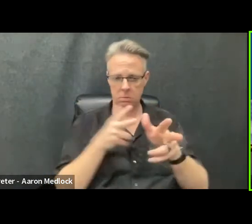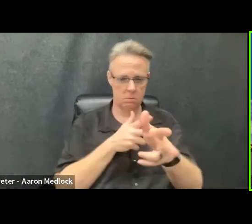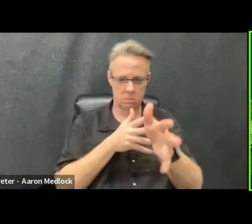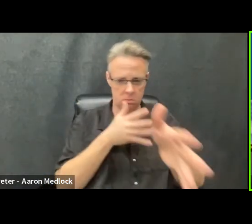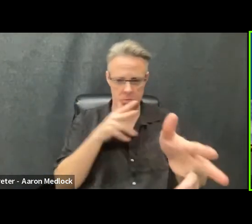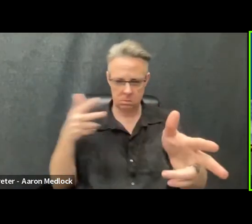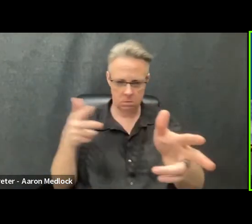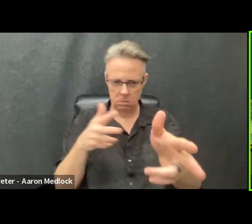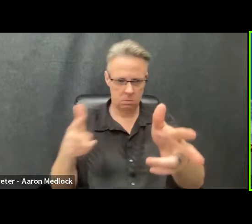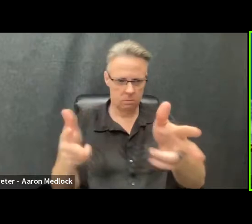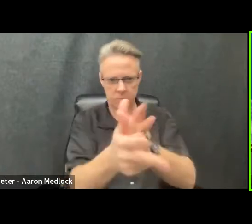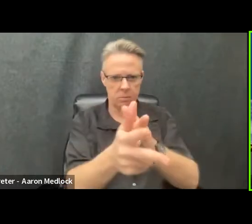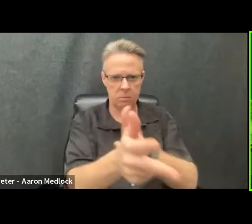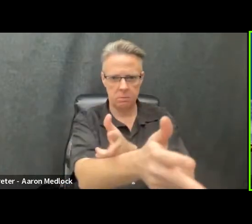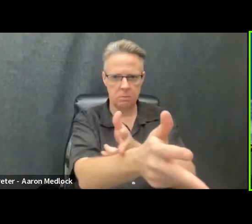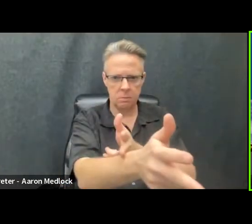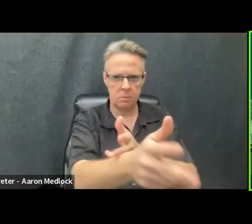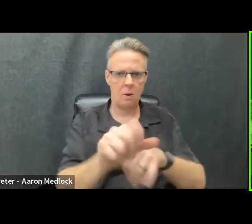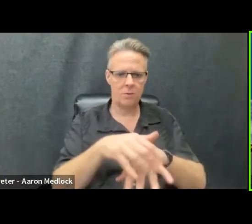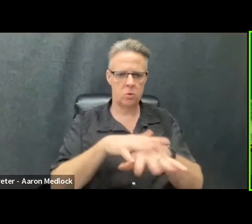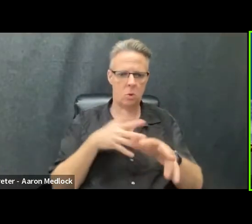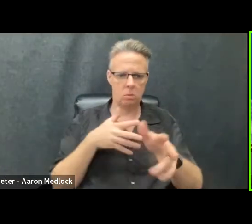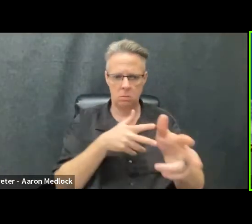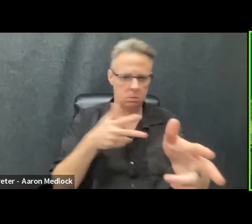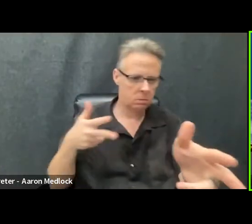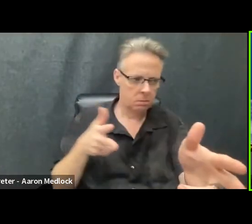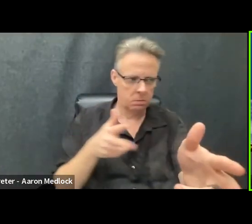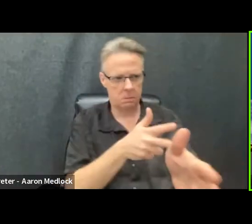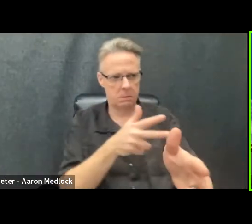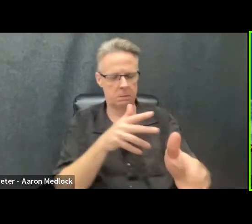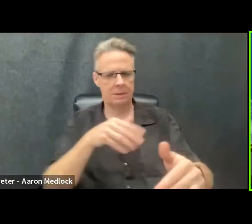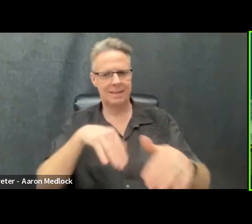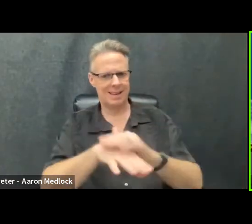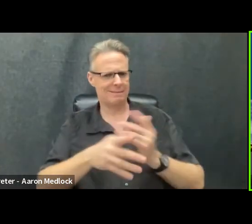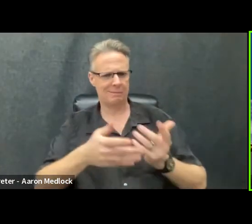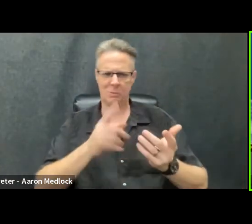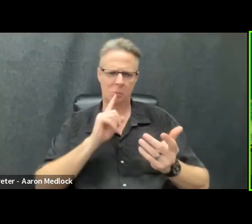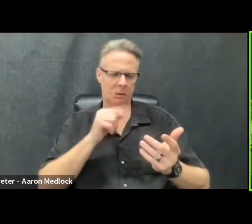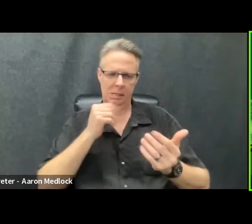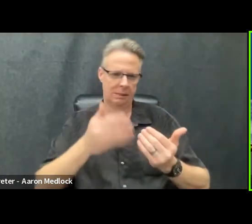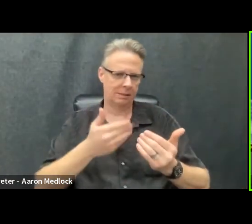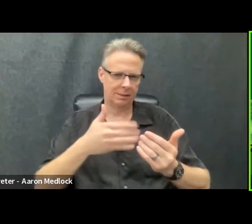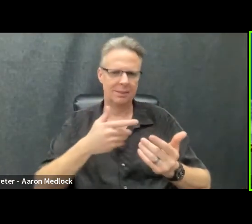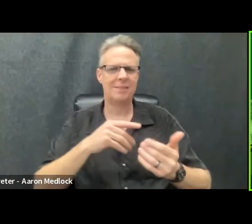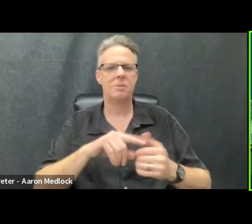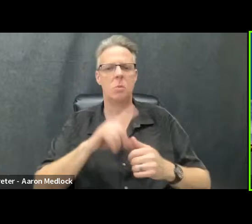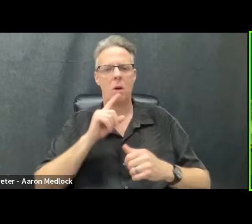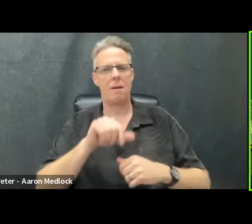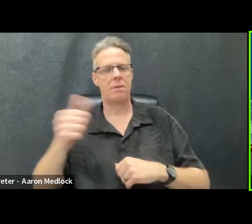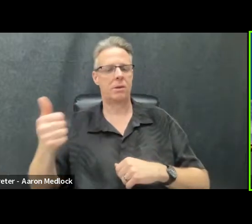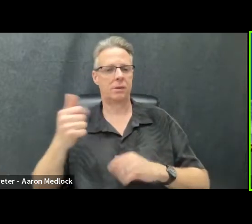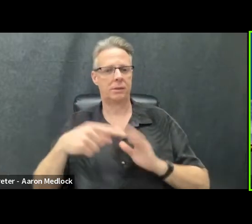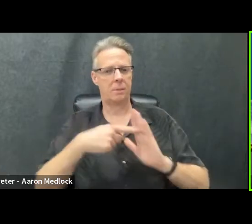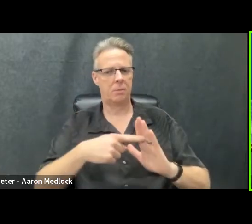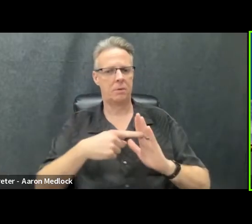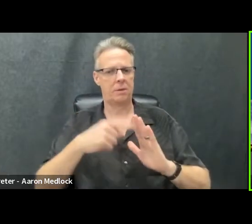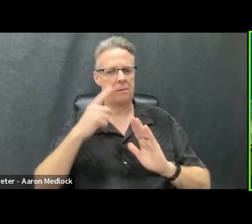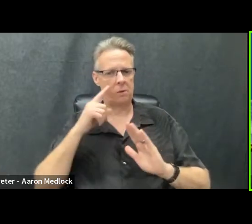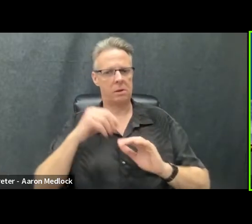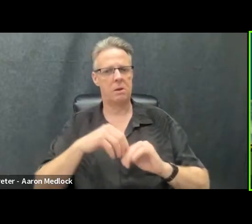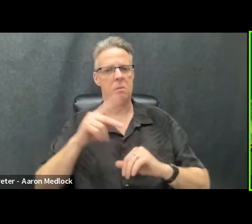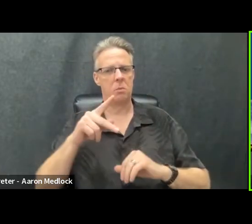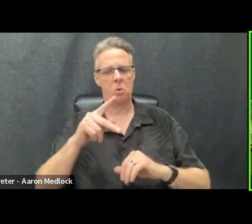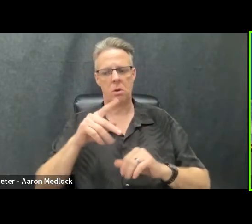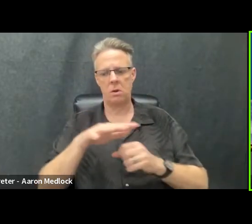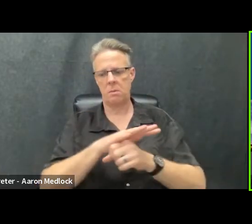main line has to slow, speed up. So that's kind of occur, and lots of people are used to examples of those in the Portland metro